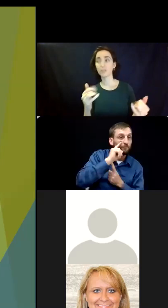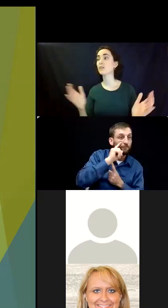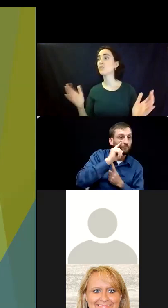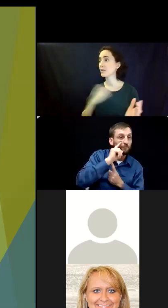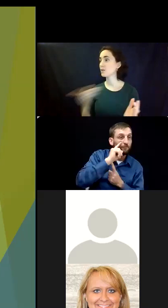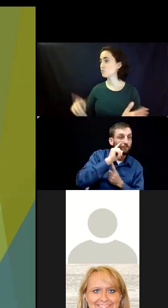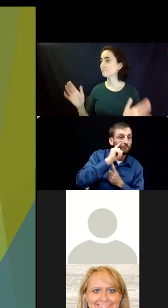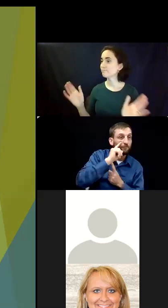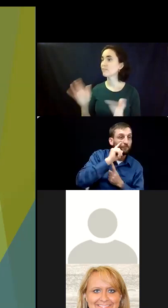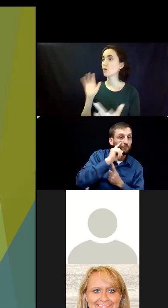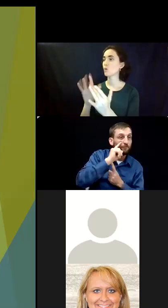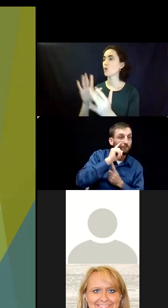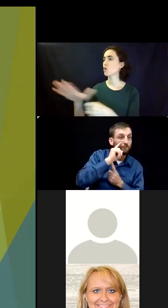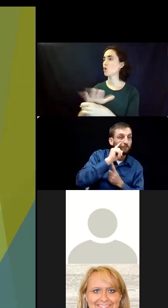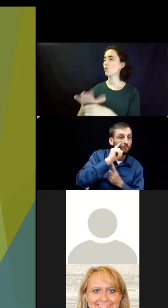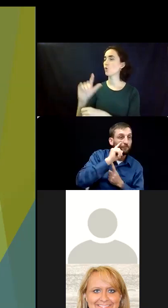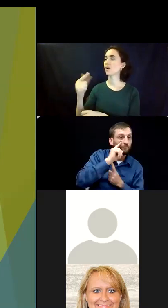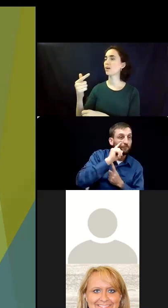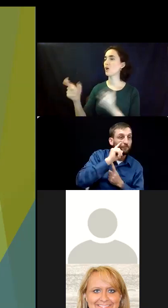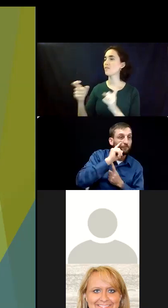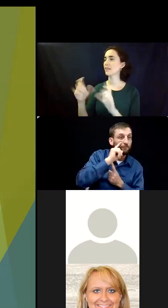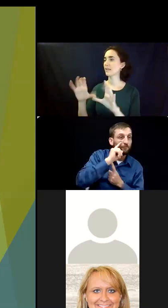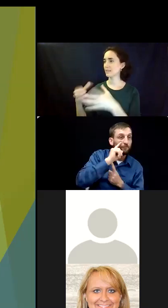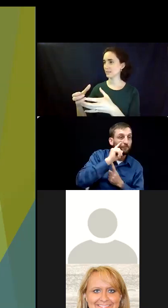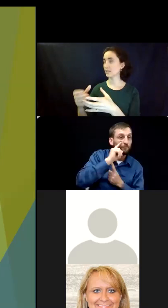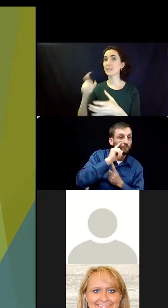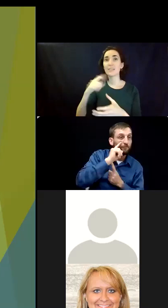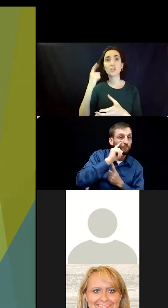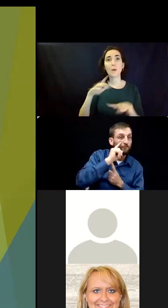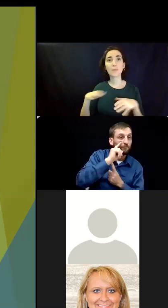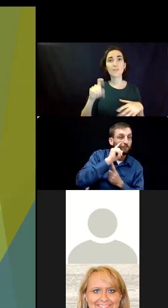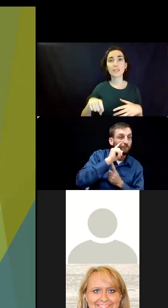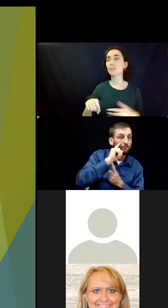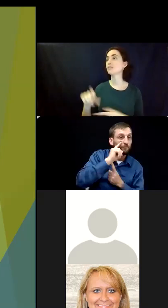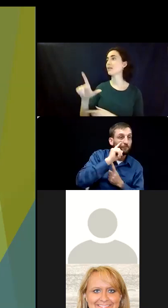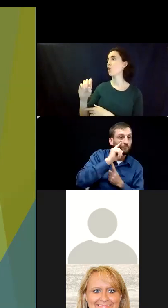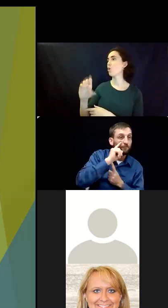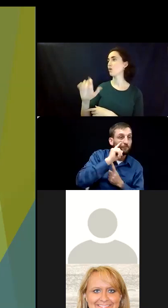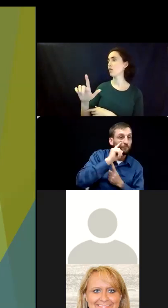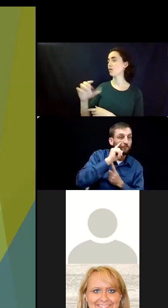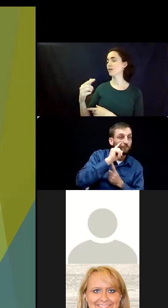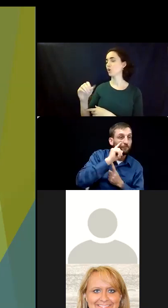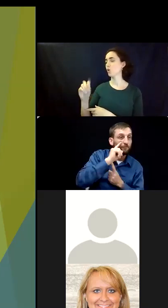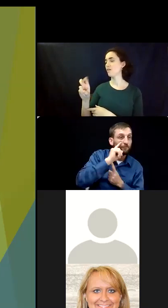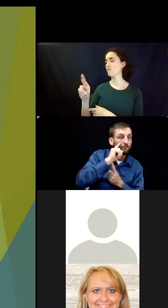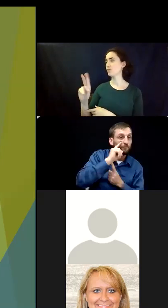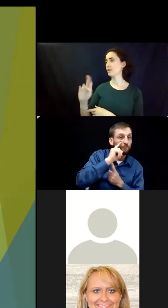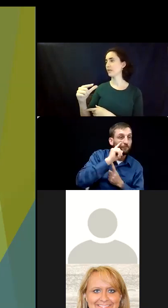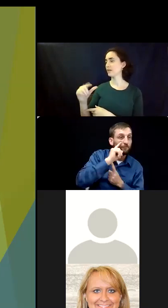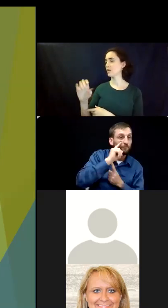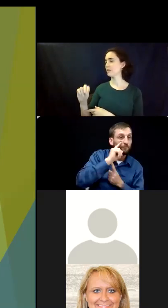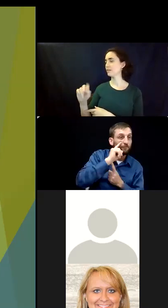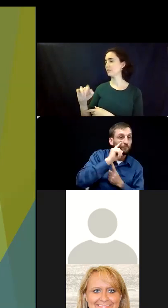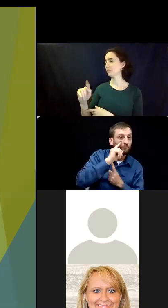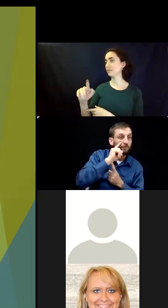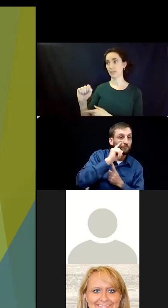entities if you have any behavioral health needs or know anyone who may need some. Those services are our direct service clinics, and they will be